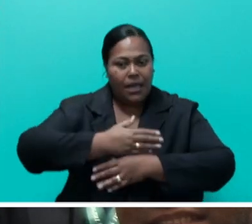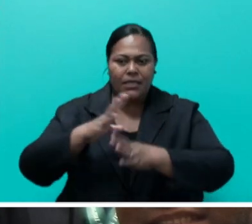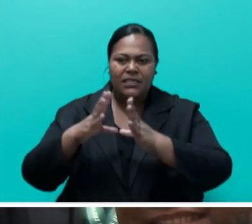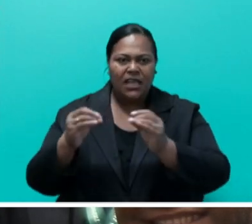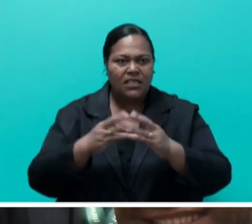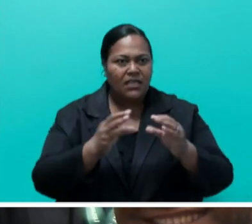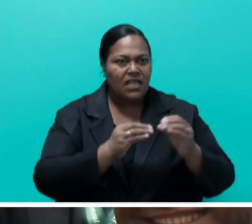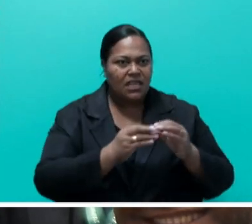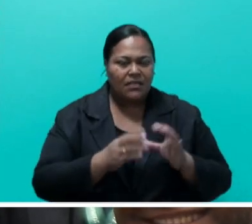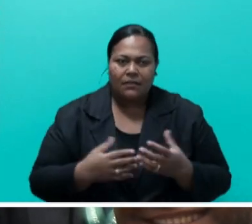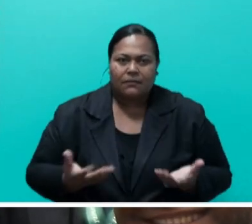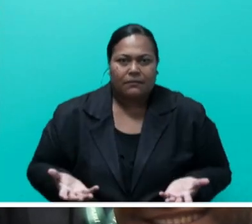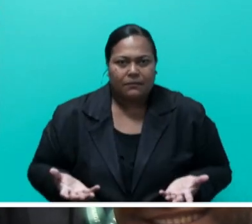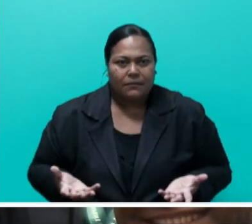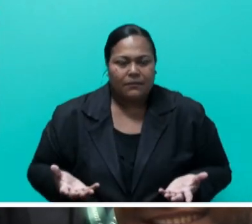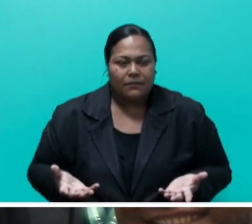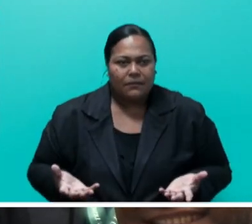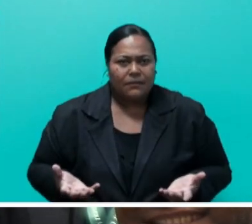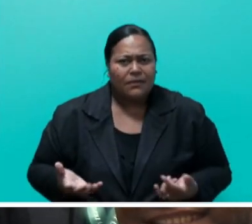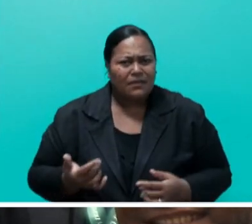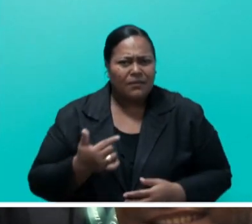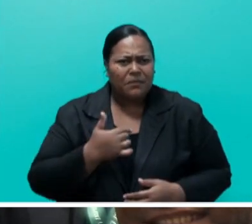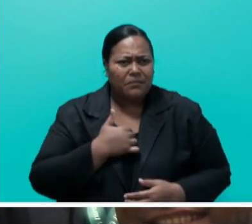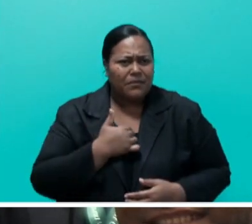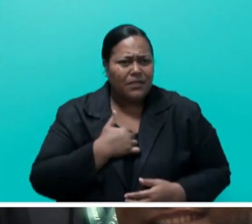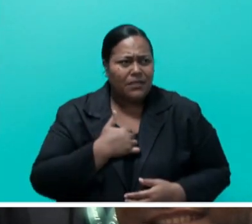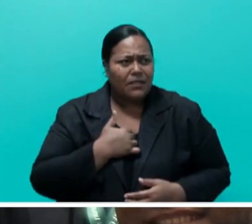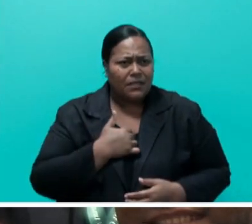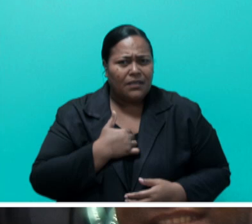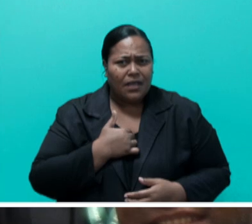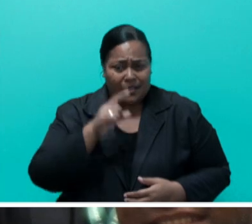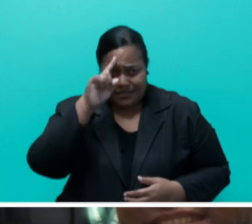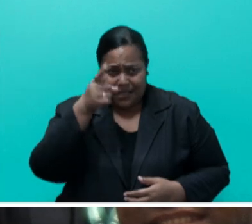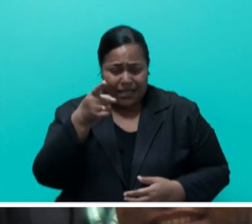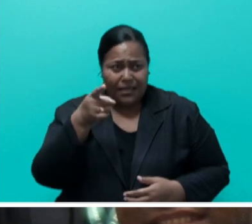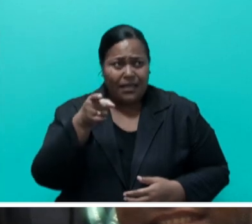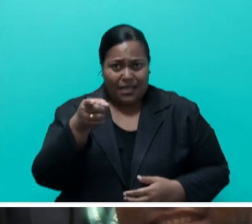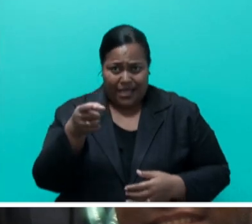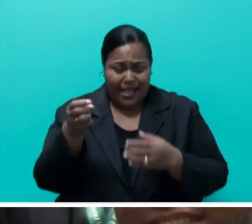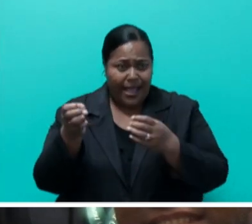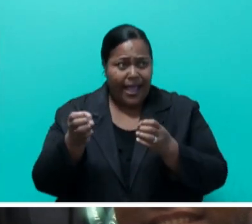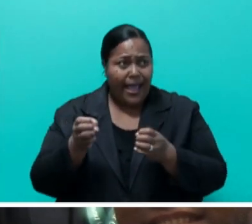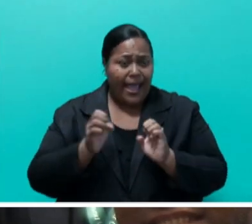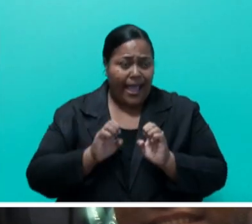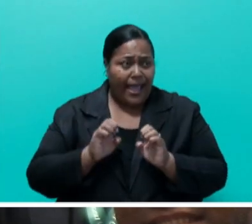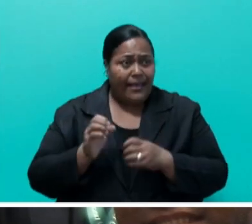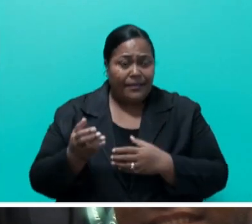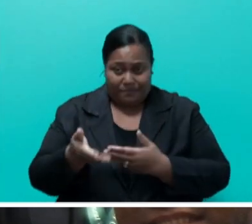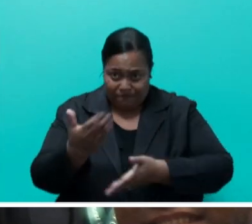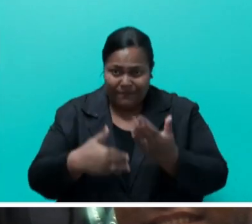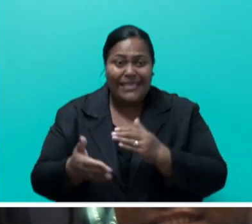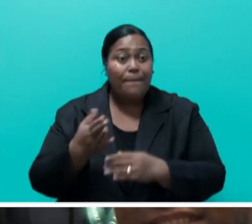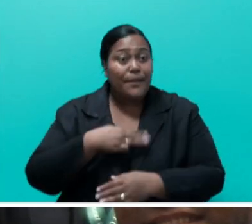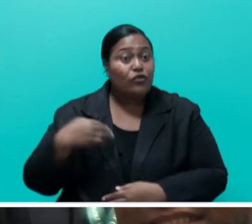So as far as I'm concerned, I think the previous explanations by the expert is adequate enough.